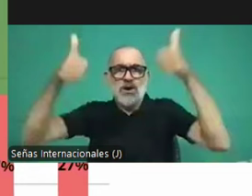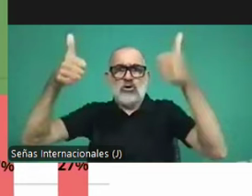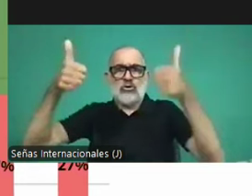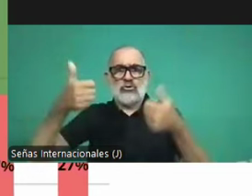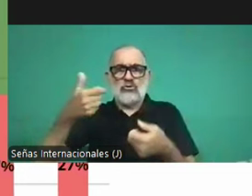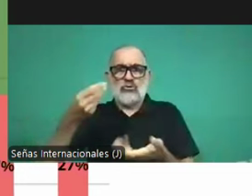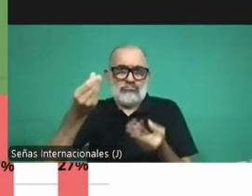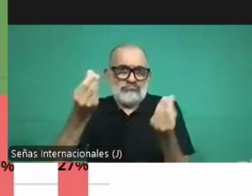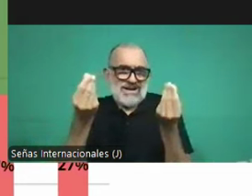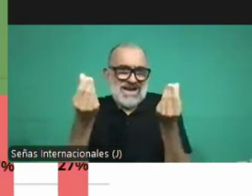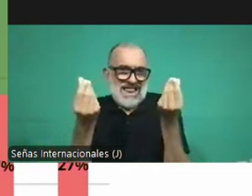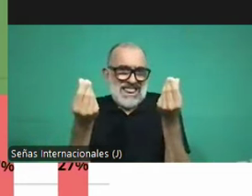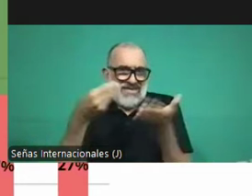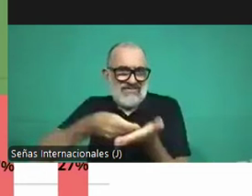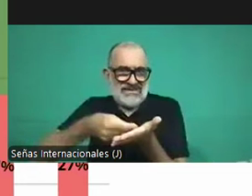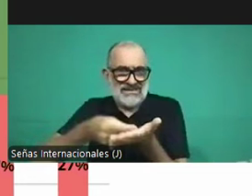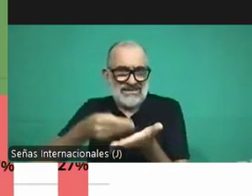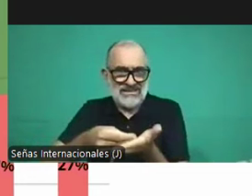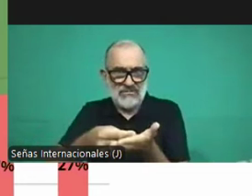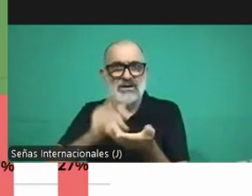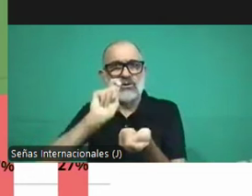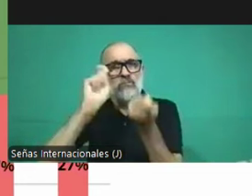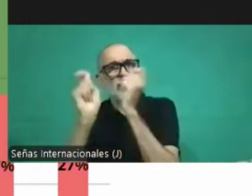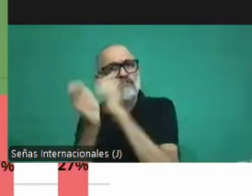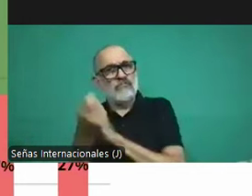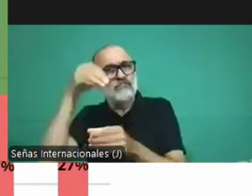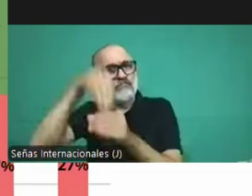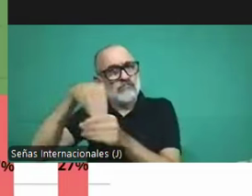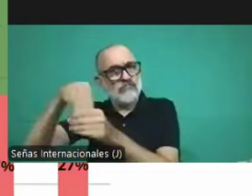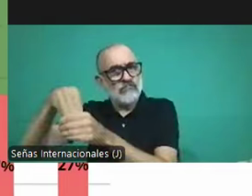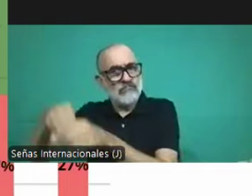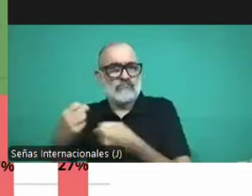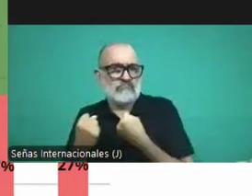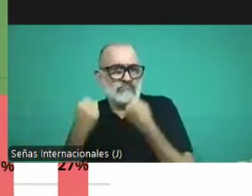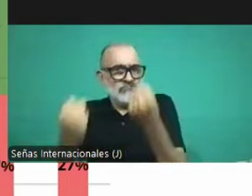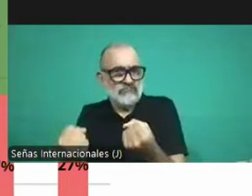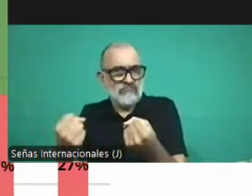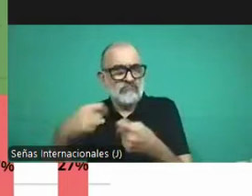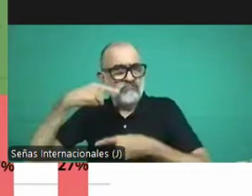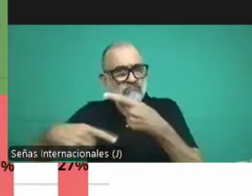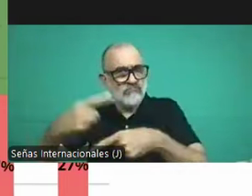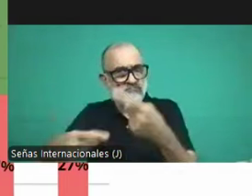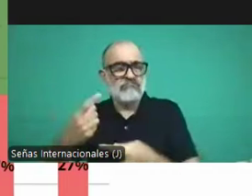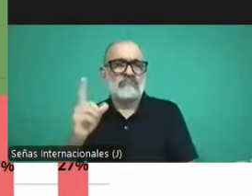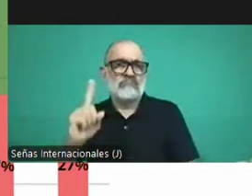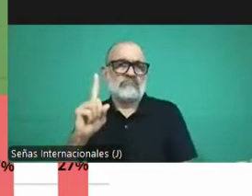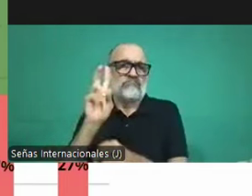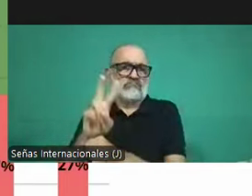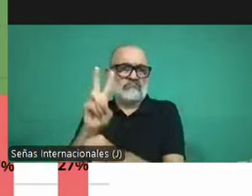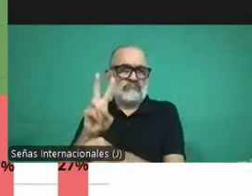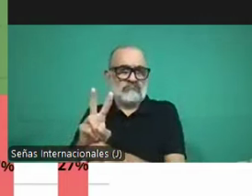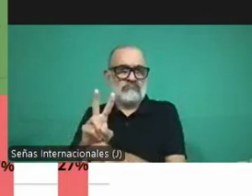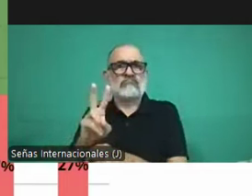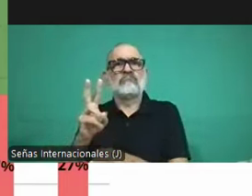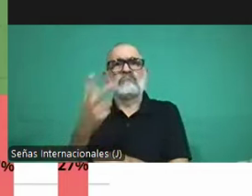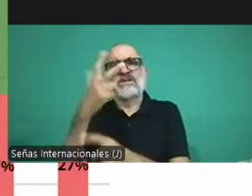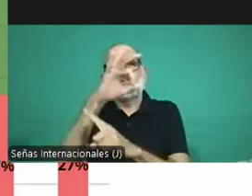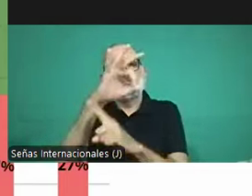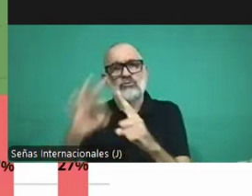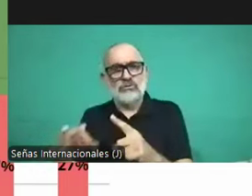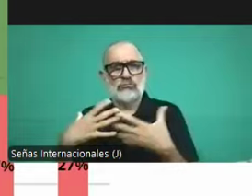by reducing financial load in the households and also reinforcing an reference to this